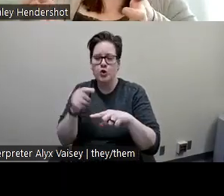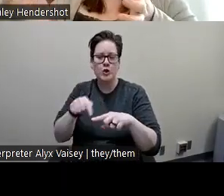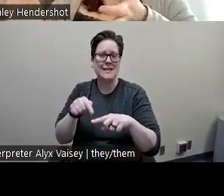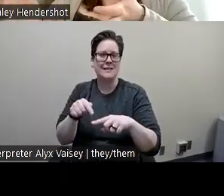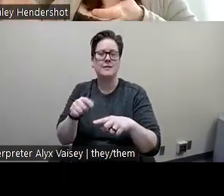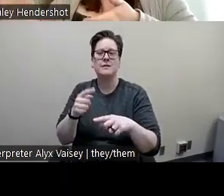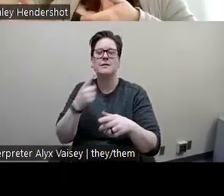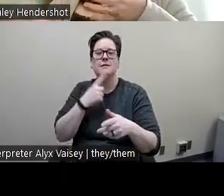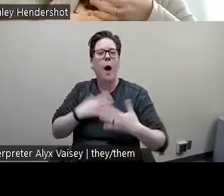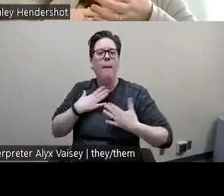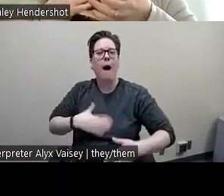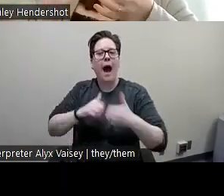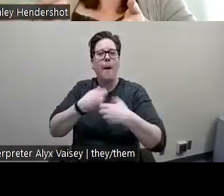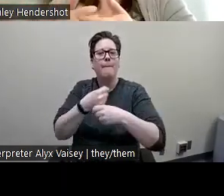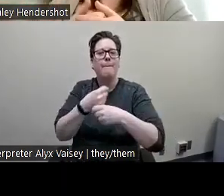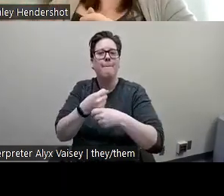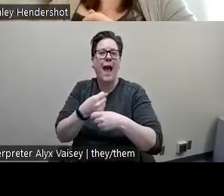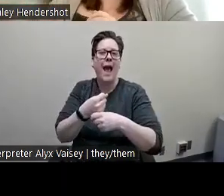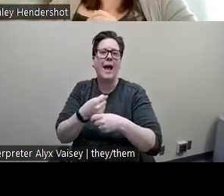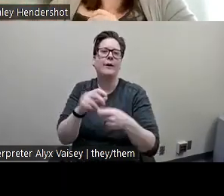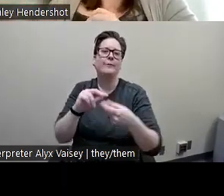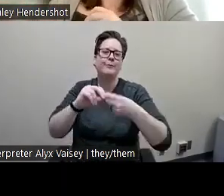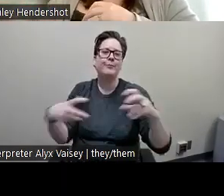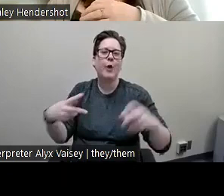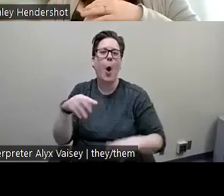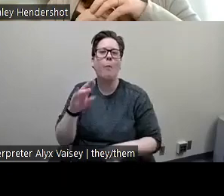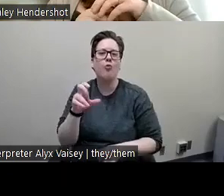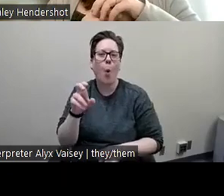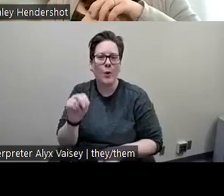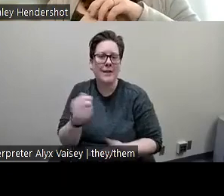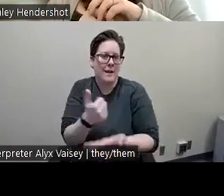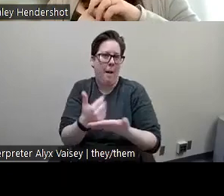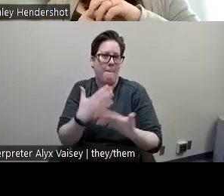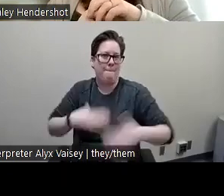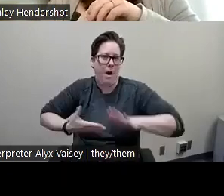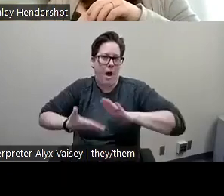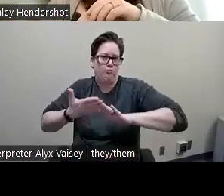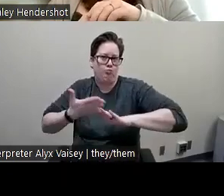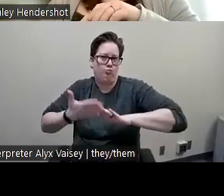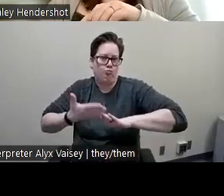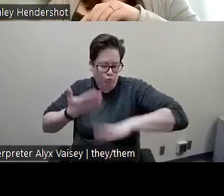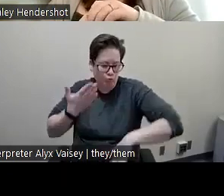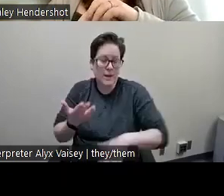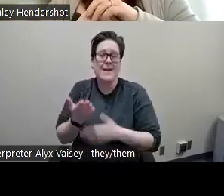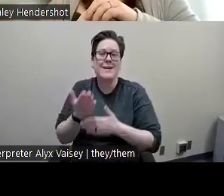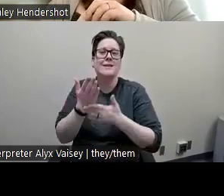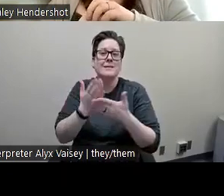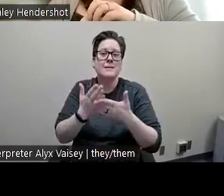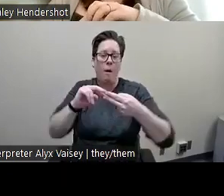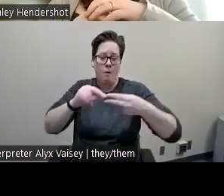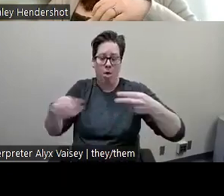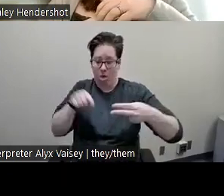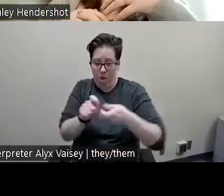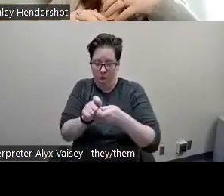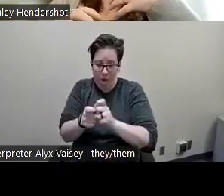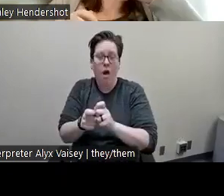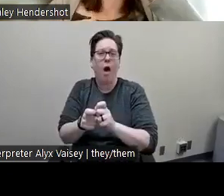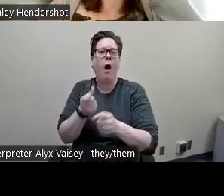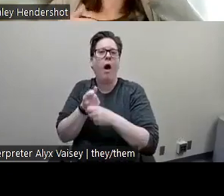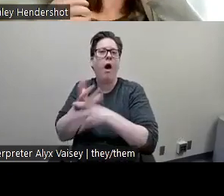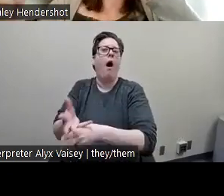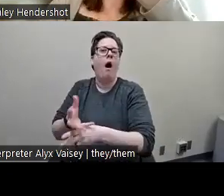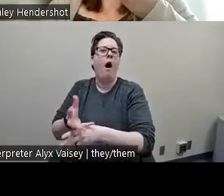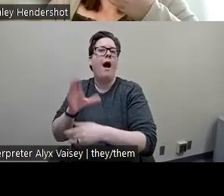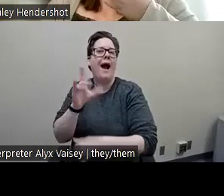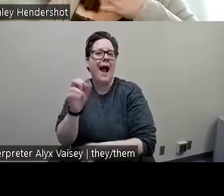proteins. And proteins are the things that help our body work normally. Some of these specific mutations can affect our risk for cancer because they